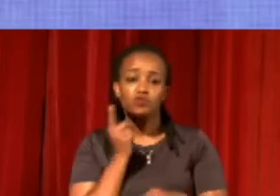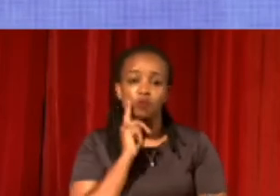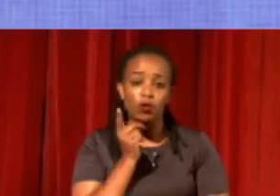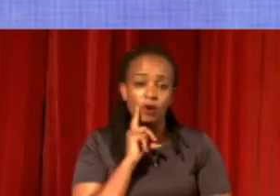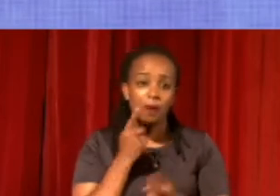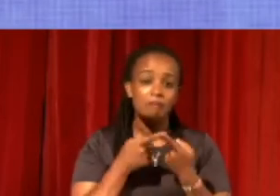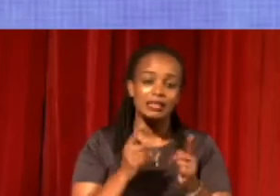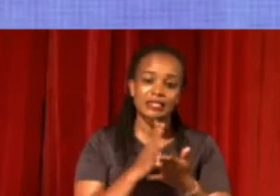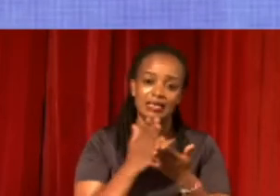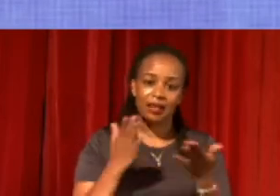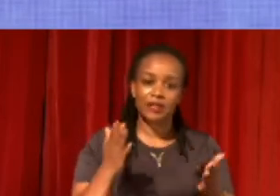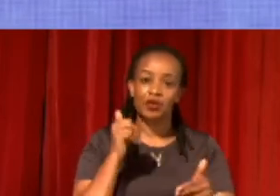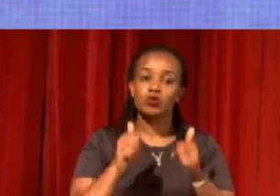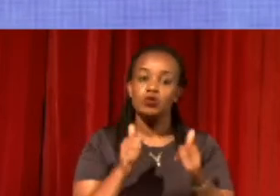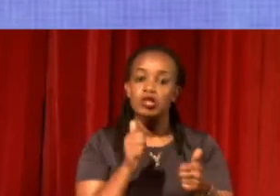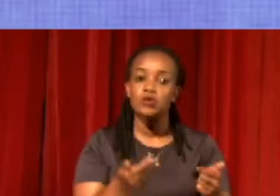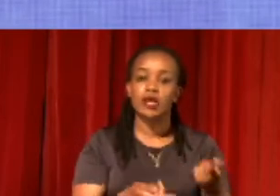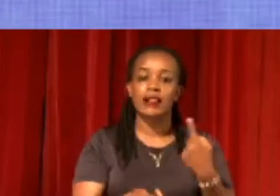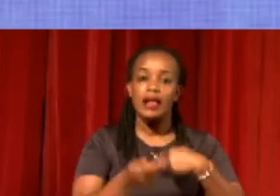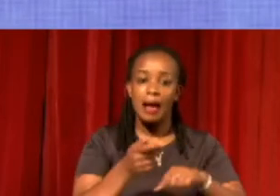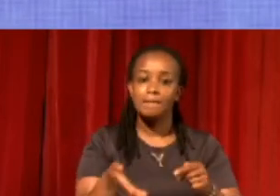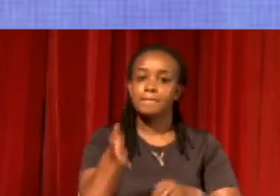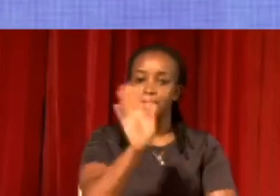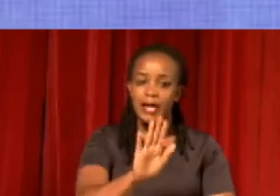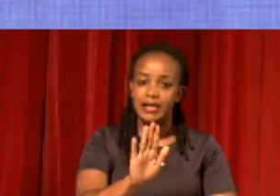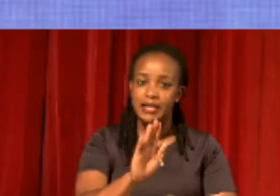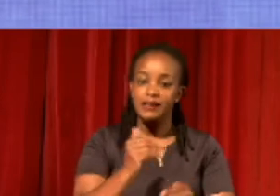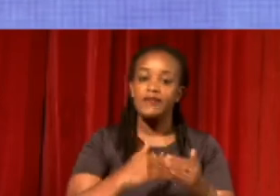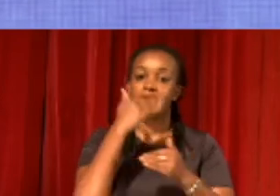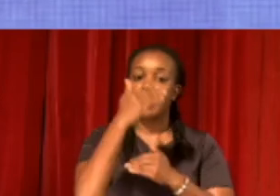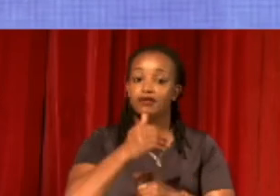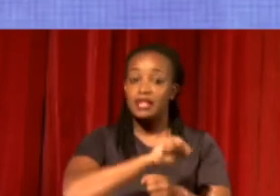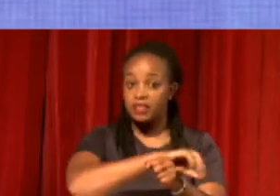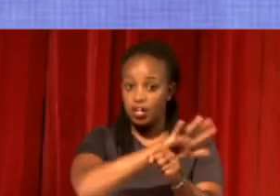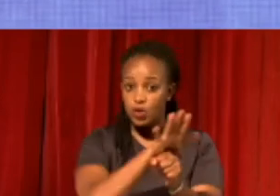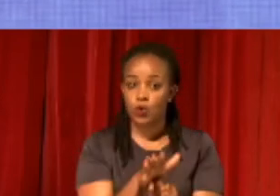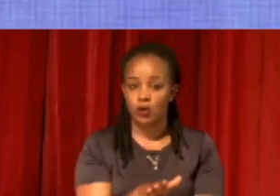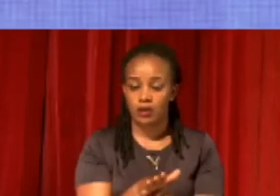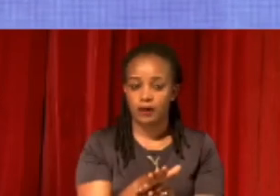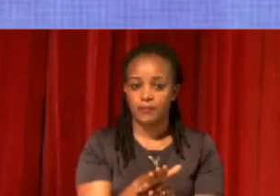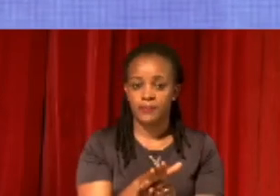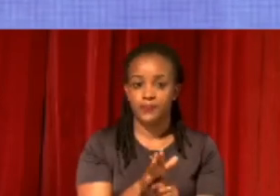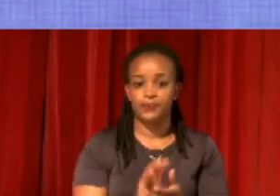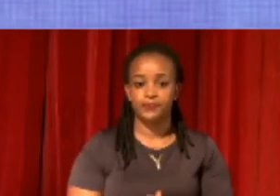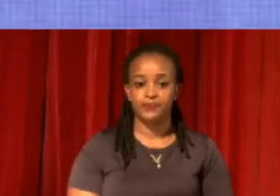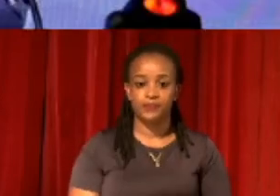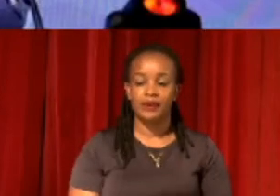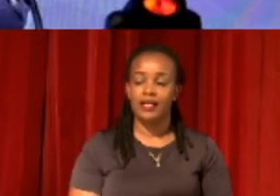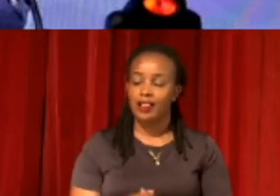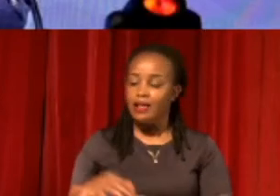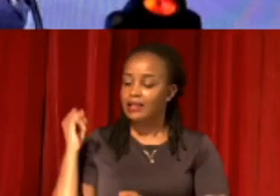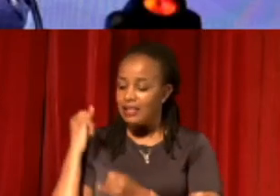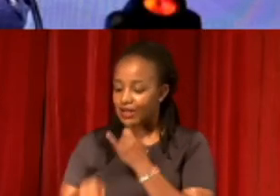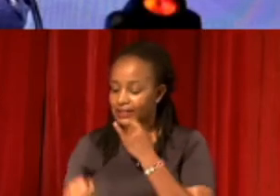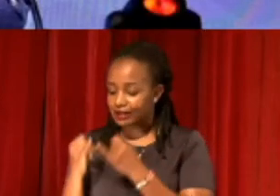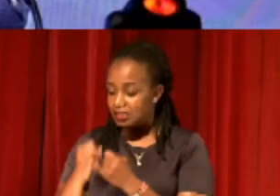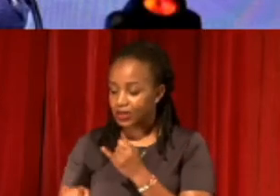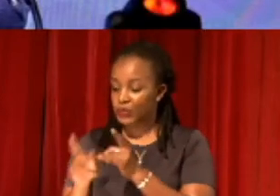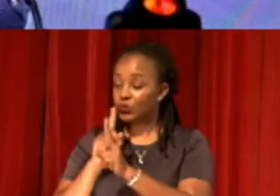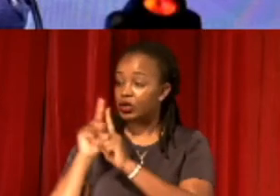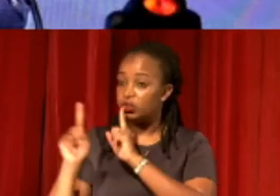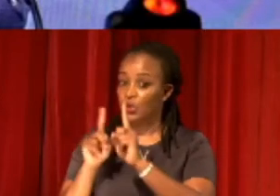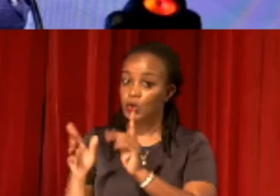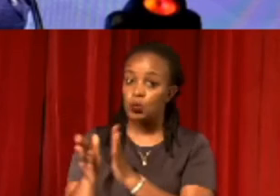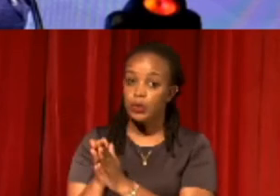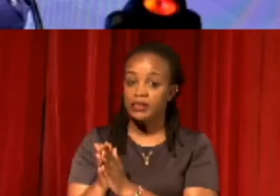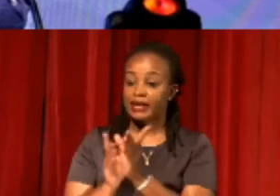go back, even post COVID-19, to be able to benefit from. Lastly, we'll be talking to